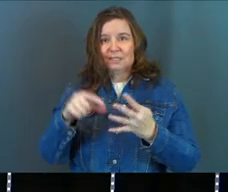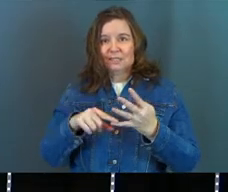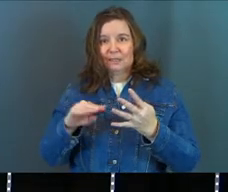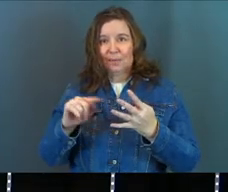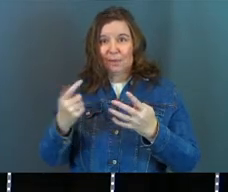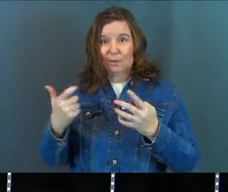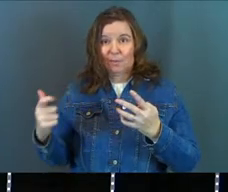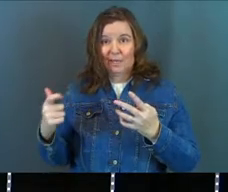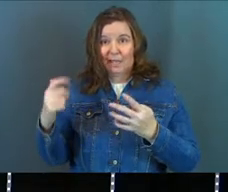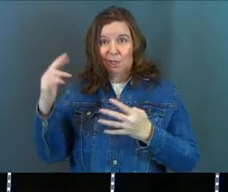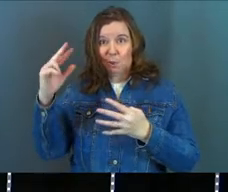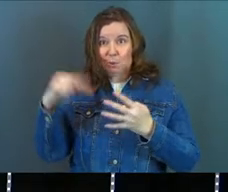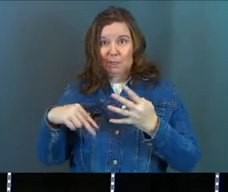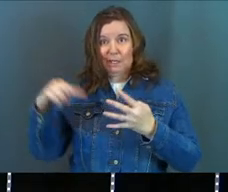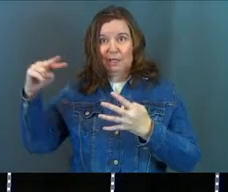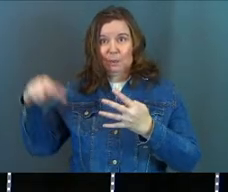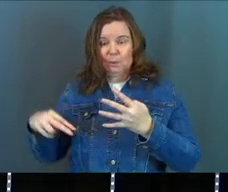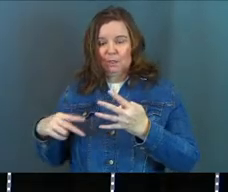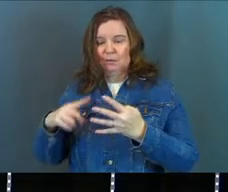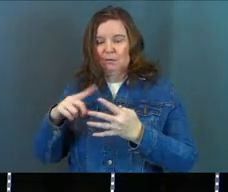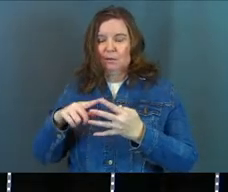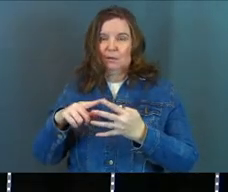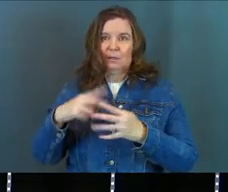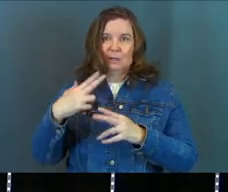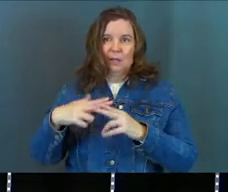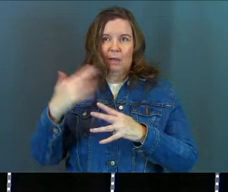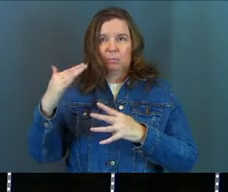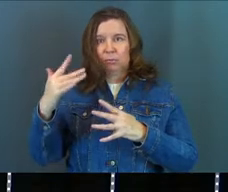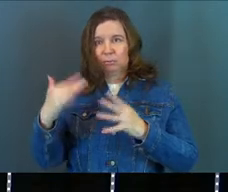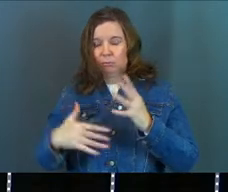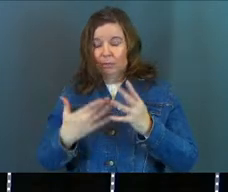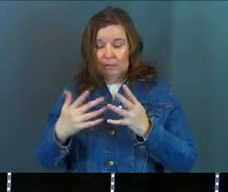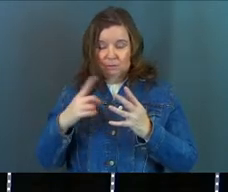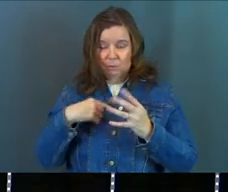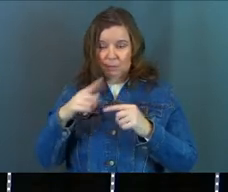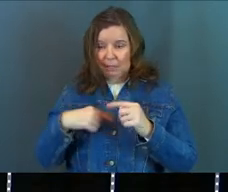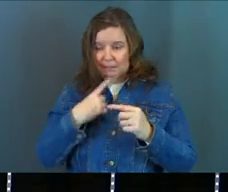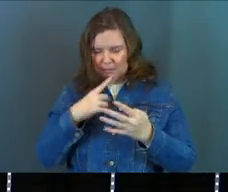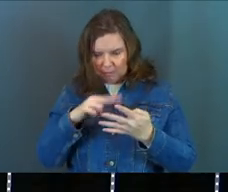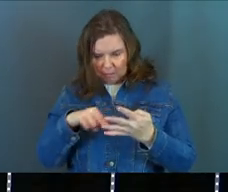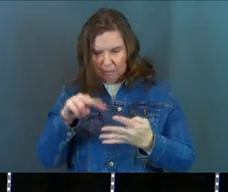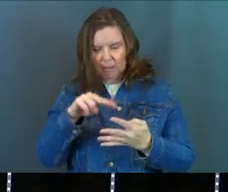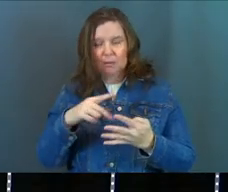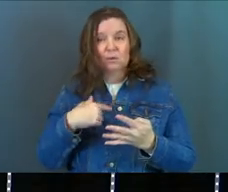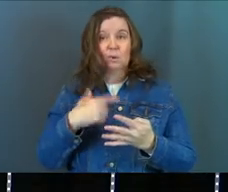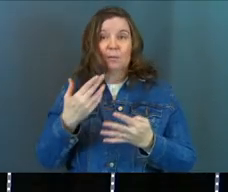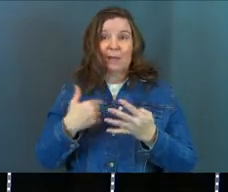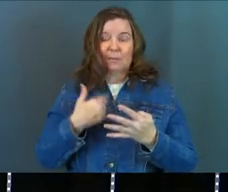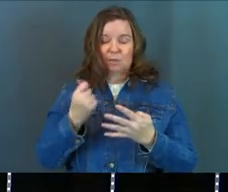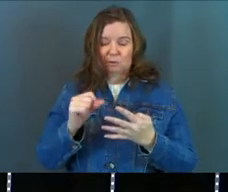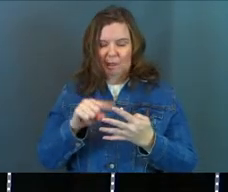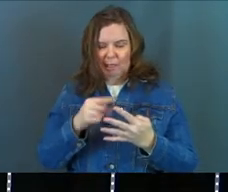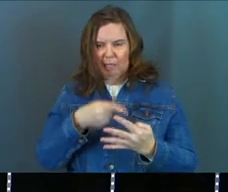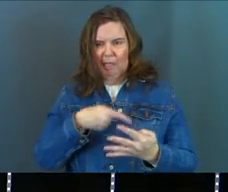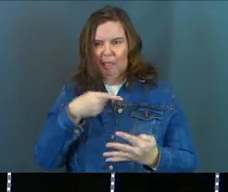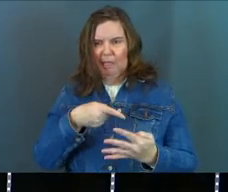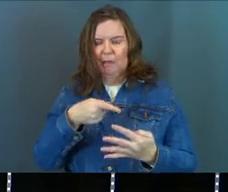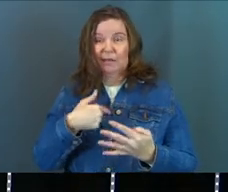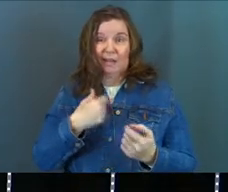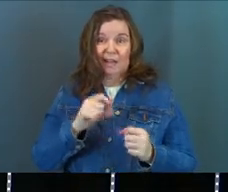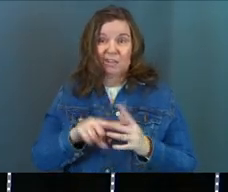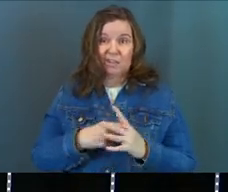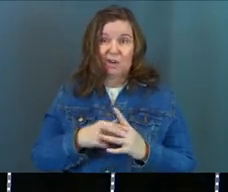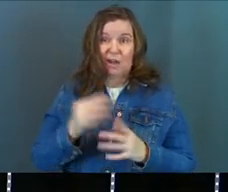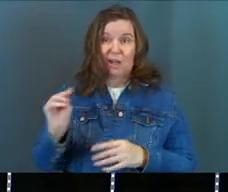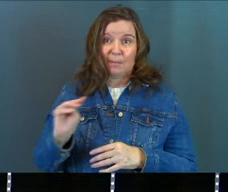stuff. Because you might hit some genealogies and some things you can't pronounce and stuff like that, right? So like maybe you tried that this last week. Like